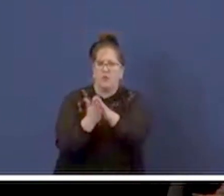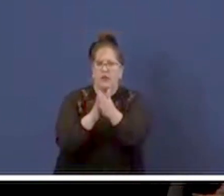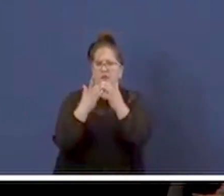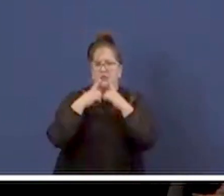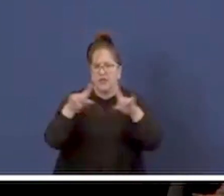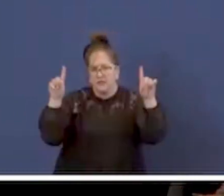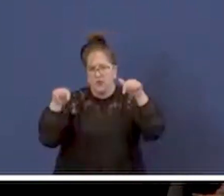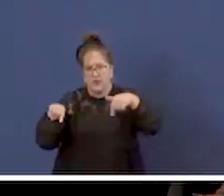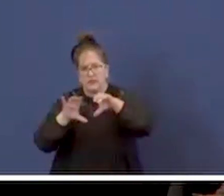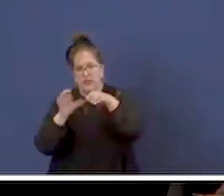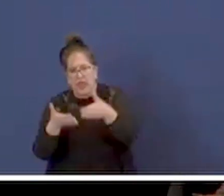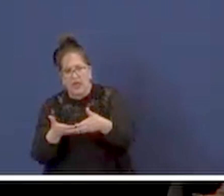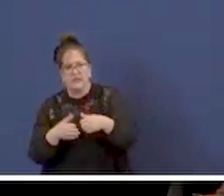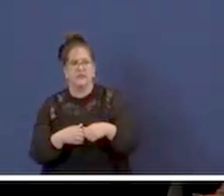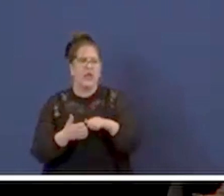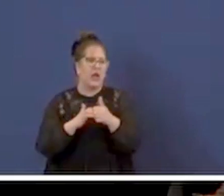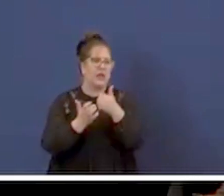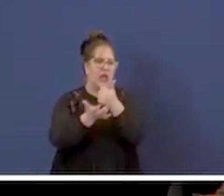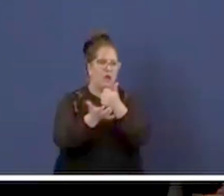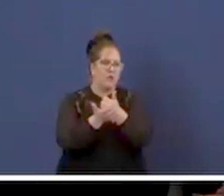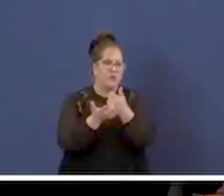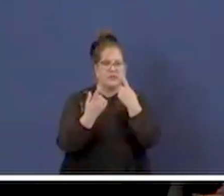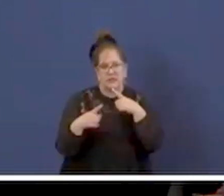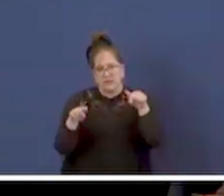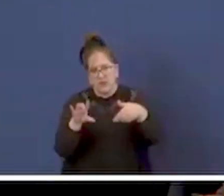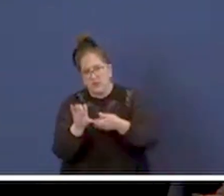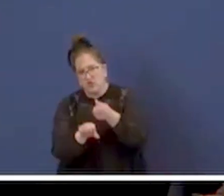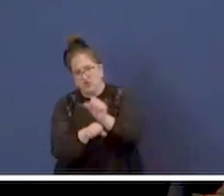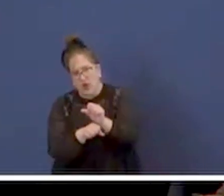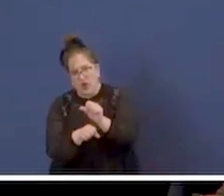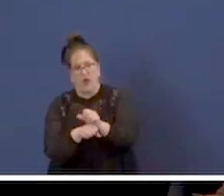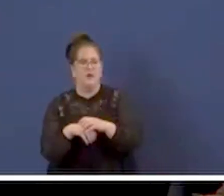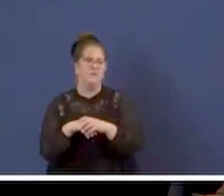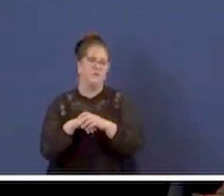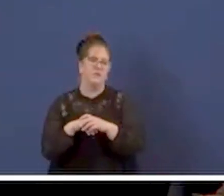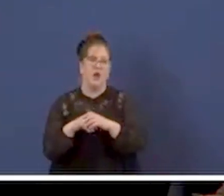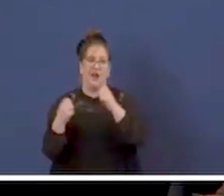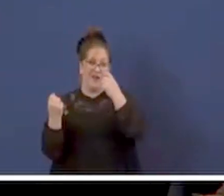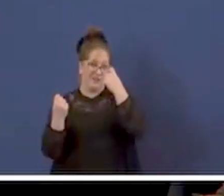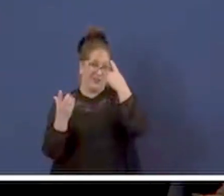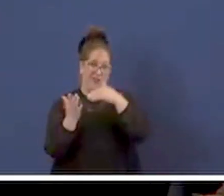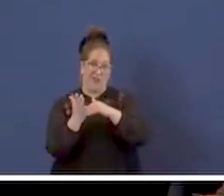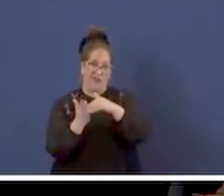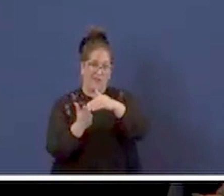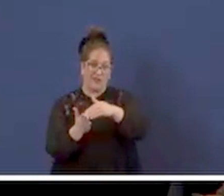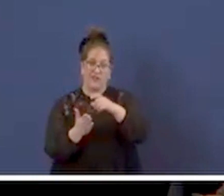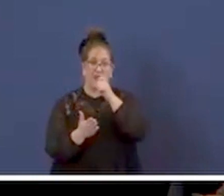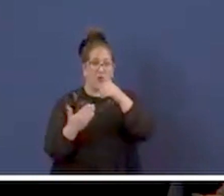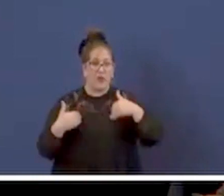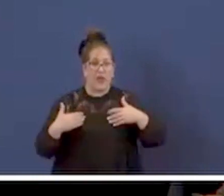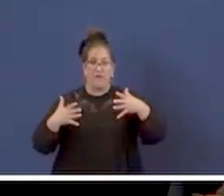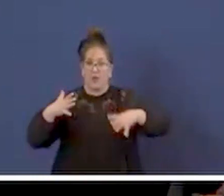this class? How can I help you be successful in this job? Understand that oftentimes they don't have the wardrobe. They don't